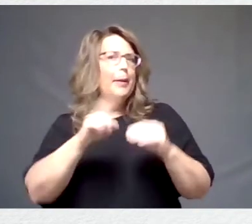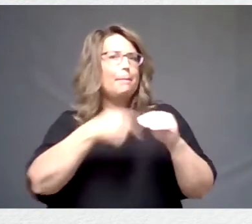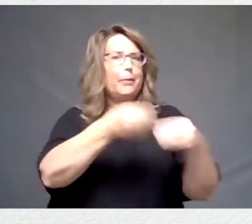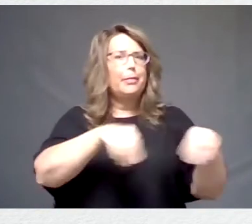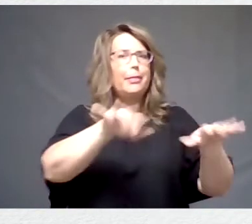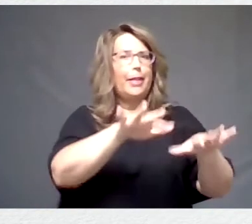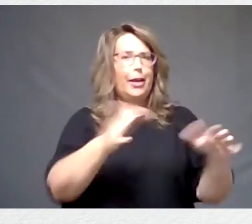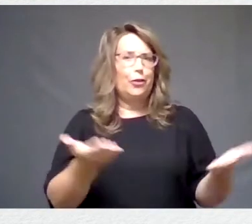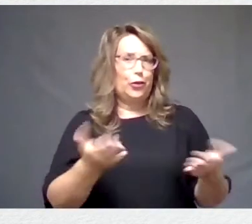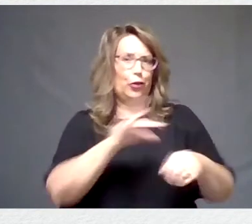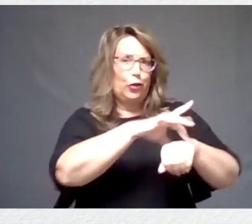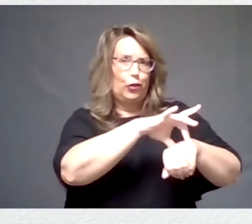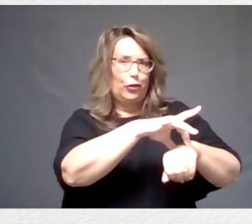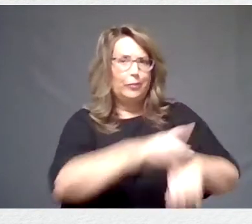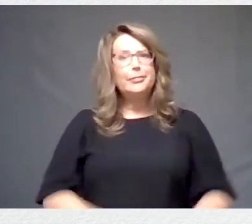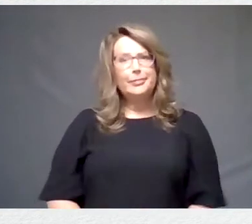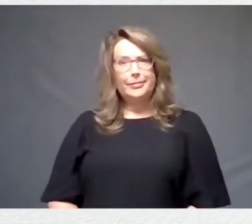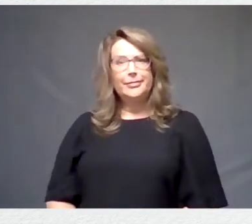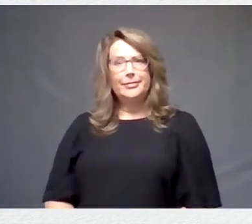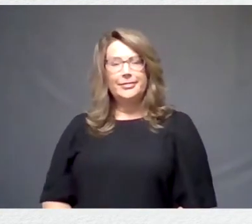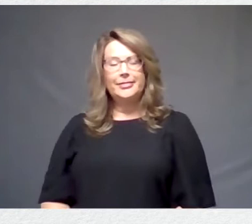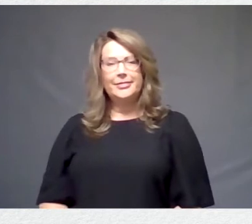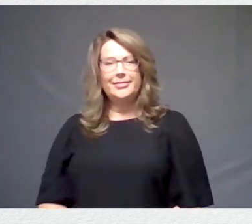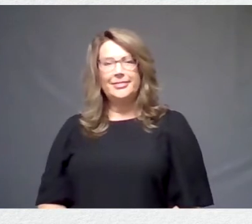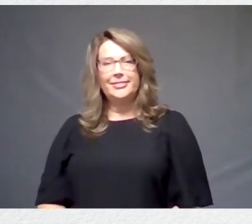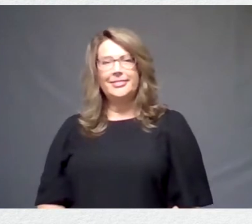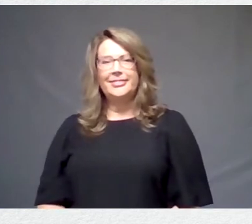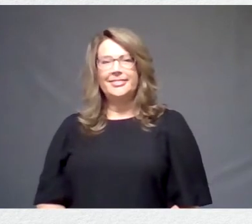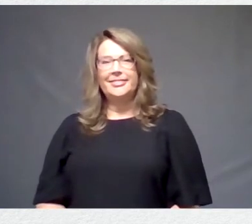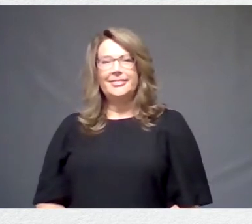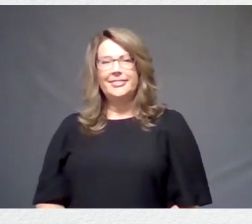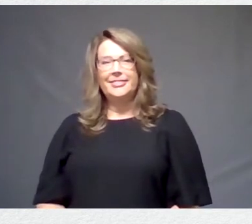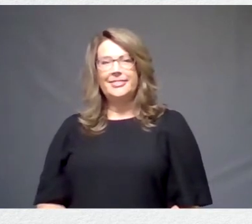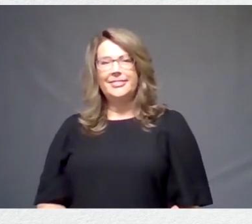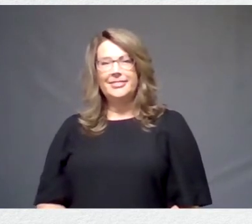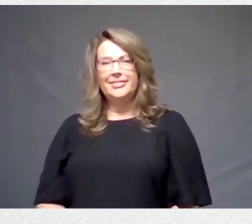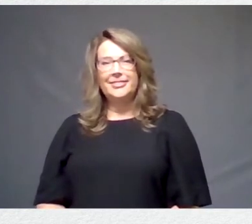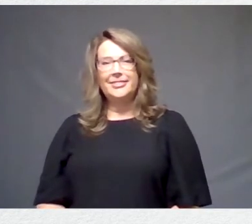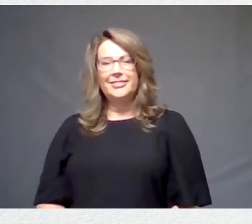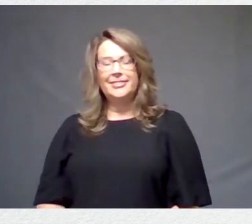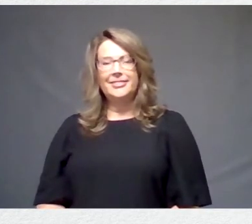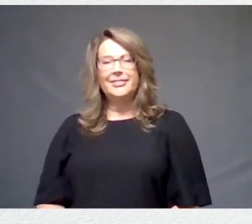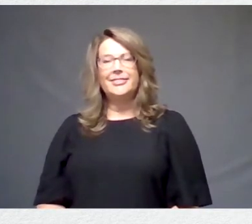Primero, hablemos de la Tierra. Es donde estamos de pie en este momento. Sabemos mucho sobre la